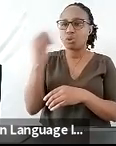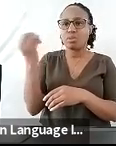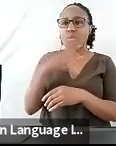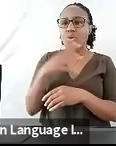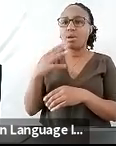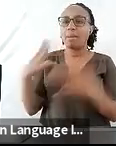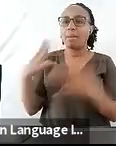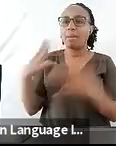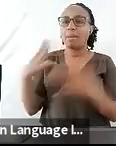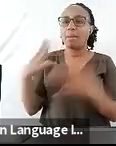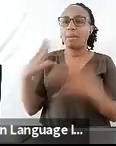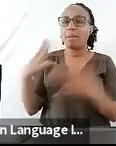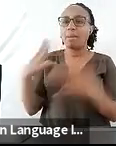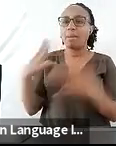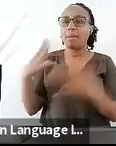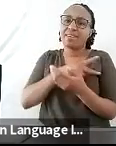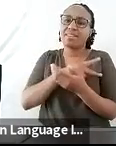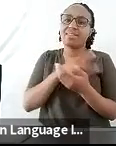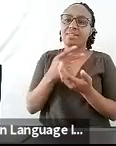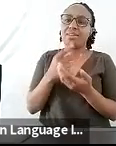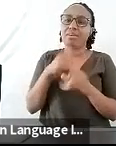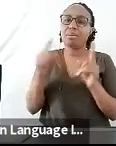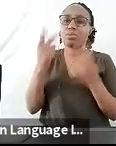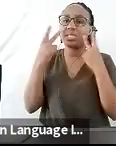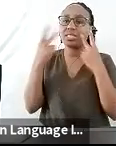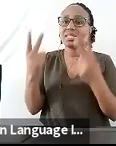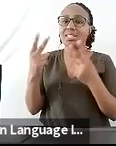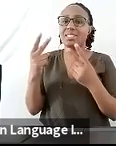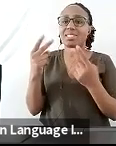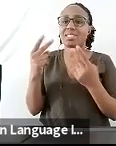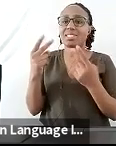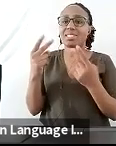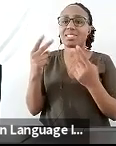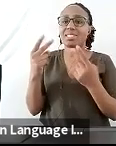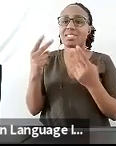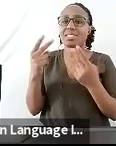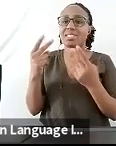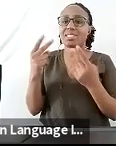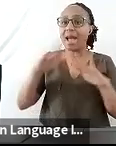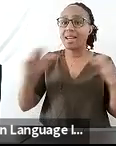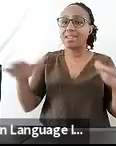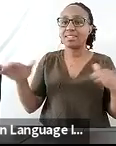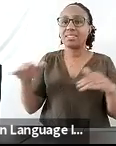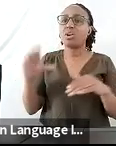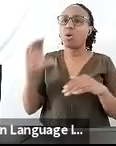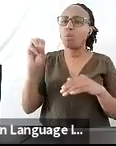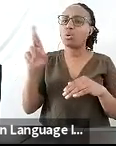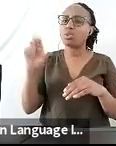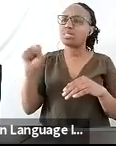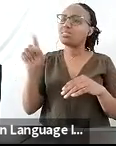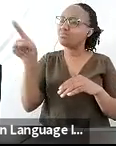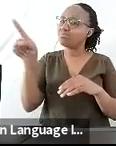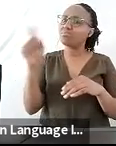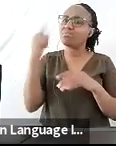all those pictures of exotic beautiful islands, that's what Comoros looks like. But all you ever hear about Comoros is coups, poverty, they're